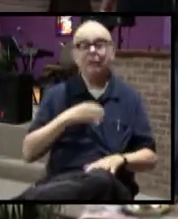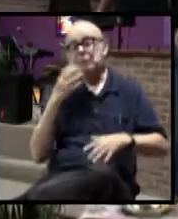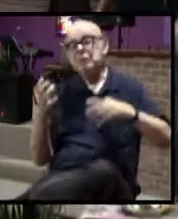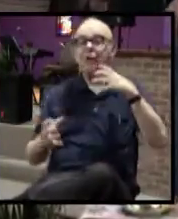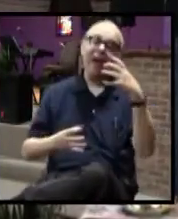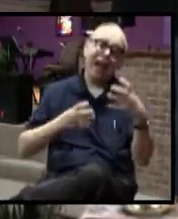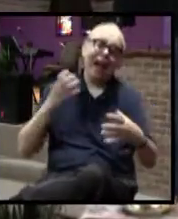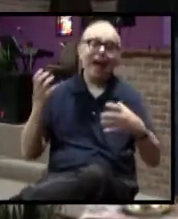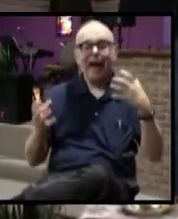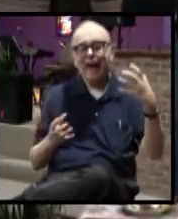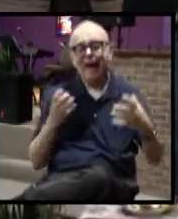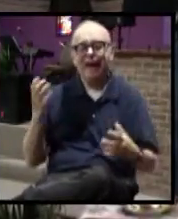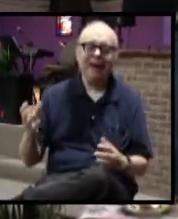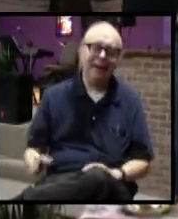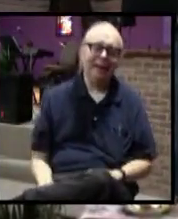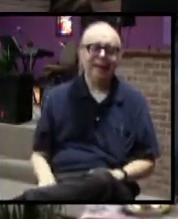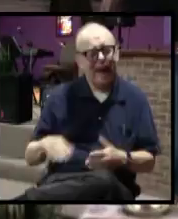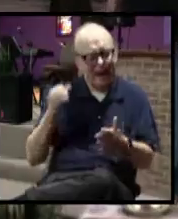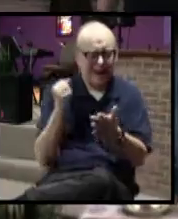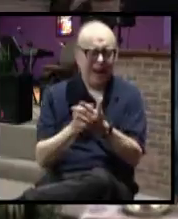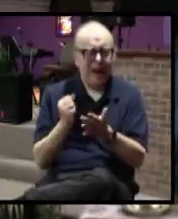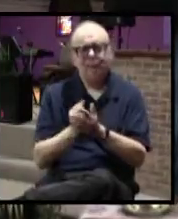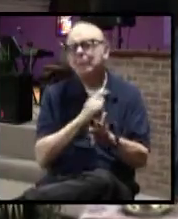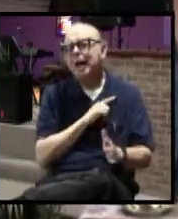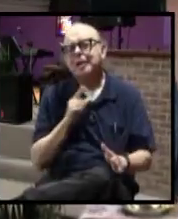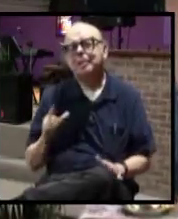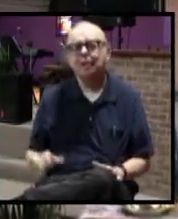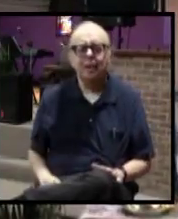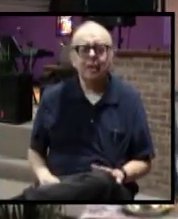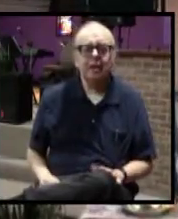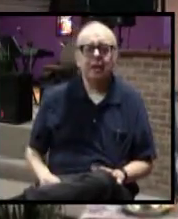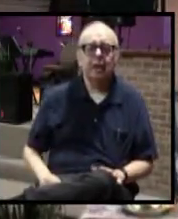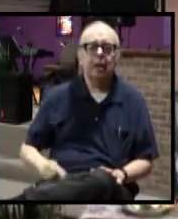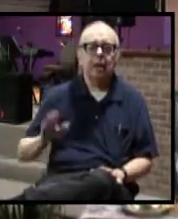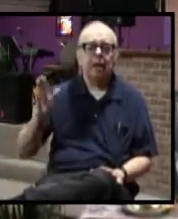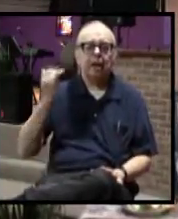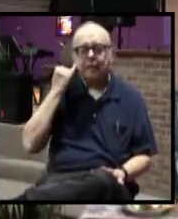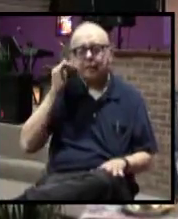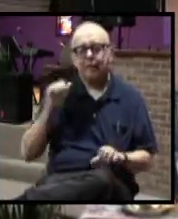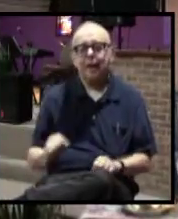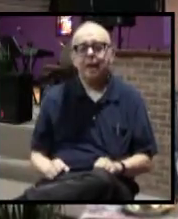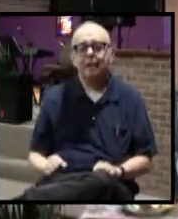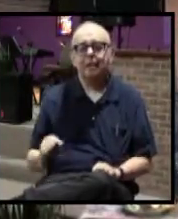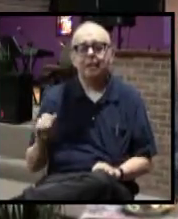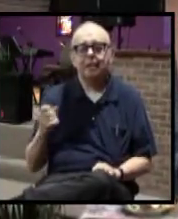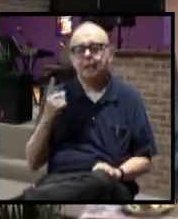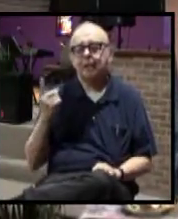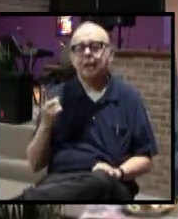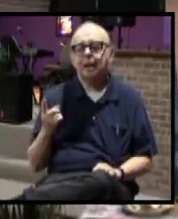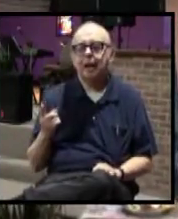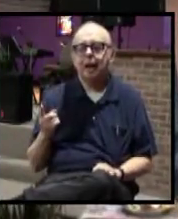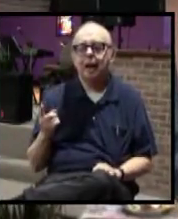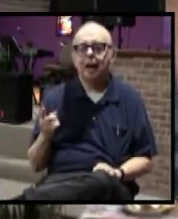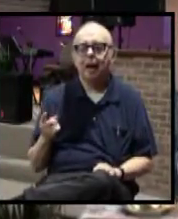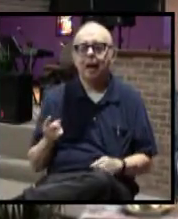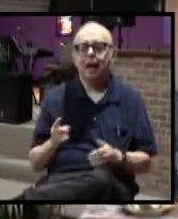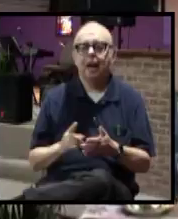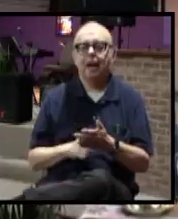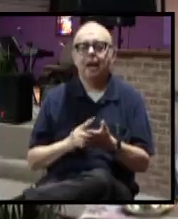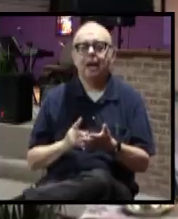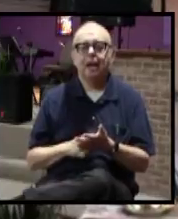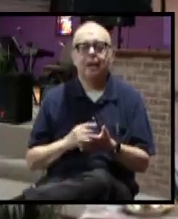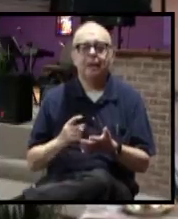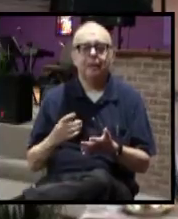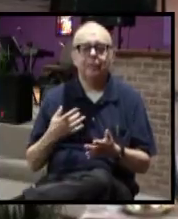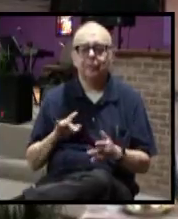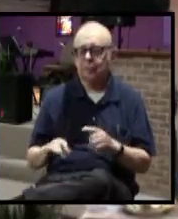And you're going, whoo! Amen! Praise the Lord! Raise your hands if you can. I understand.